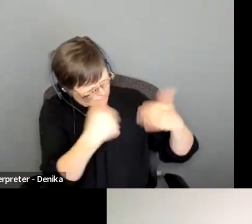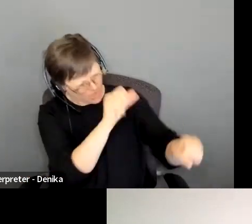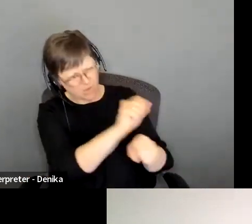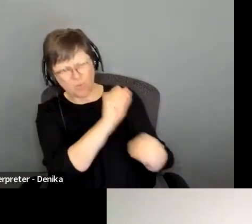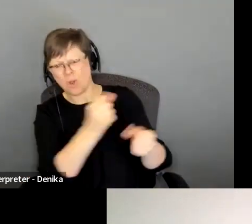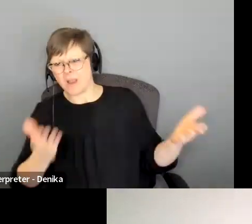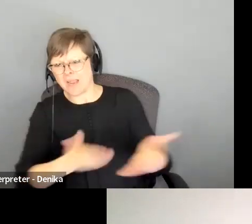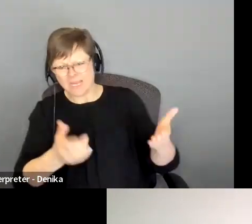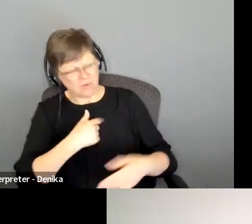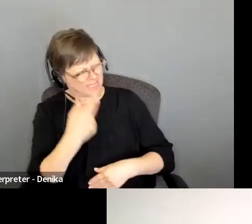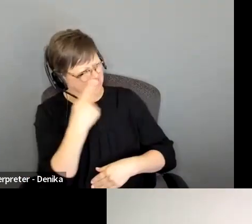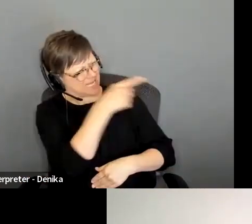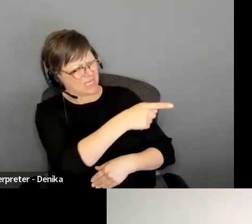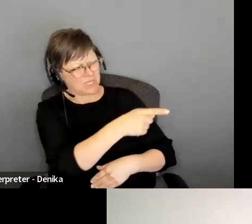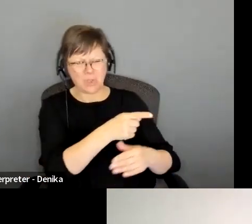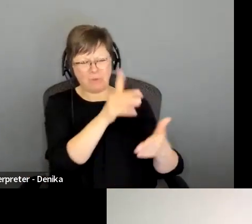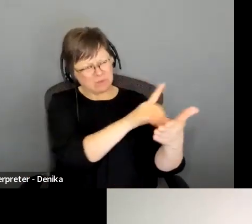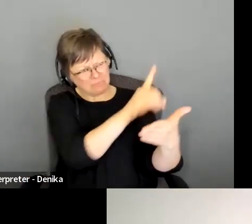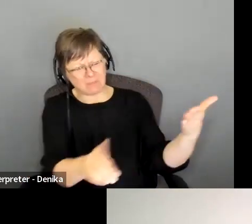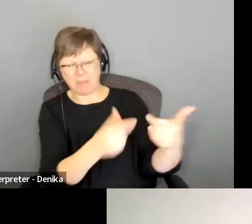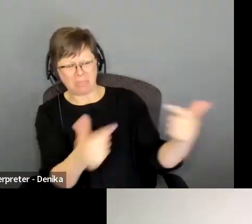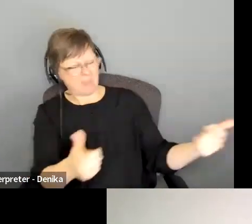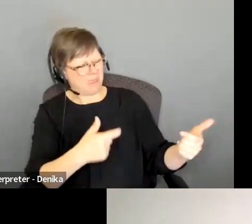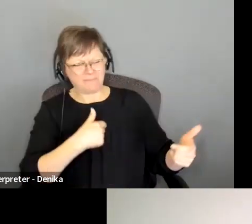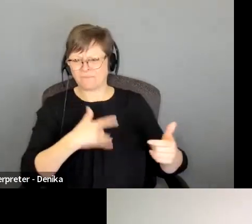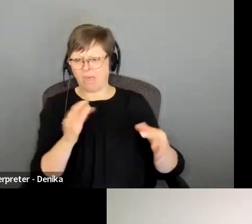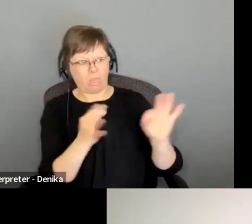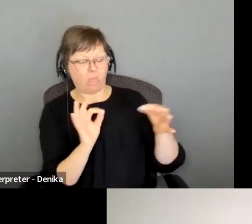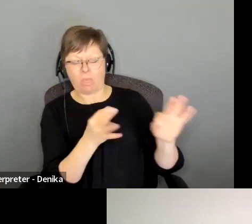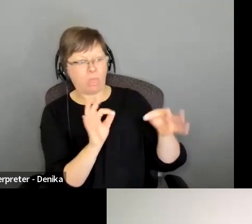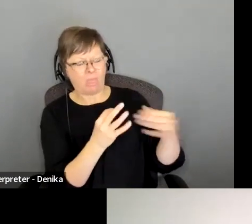what I see you doing is making me uncomfortable or is distracting.